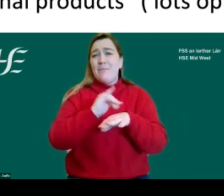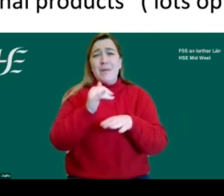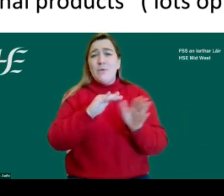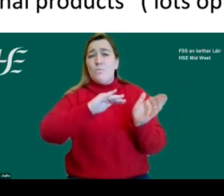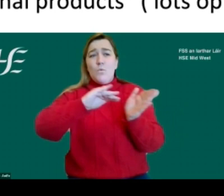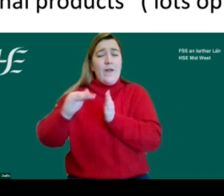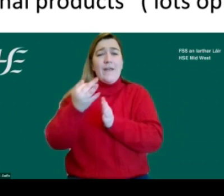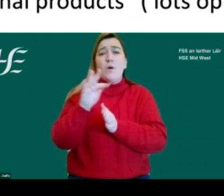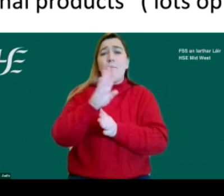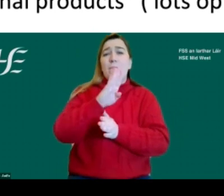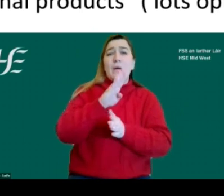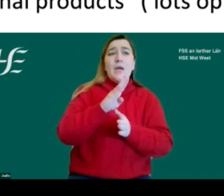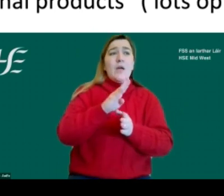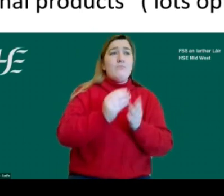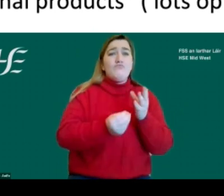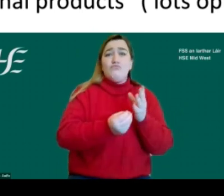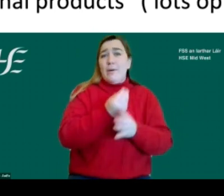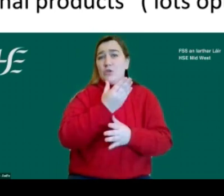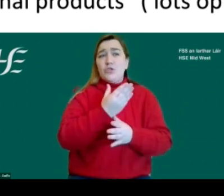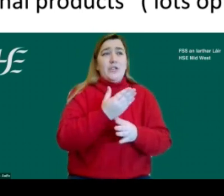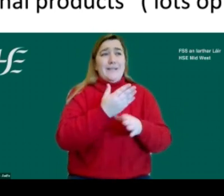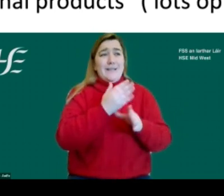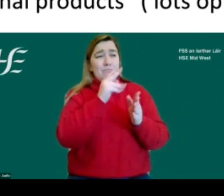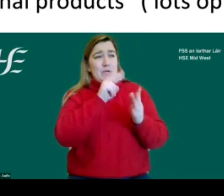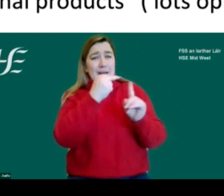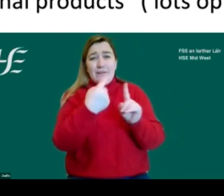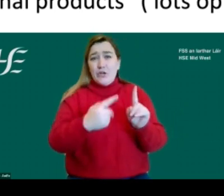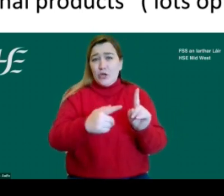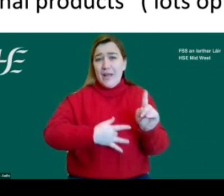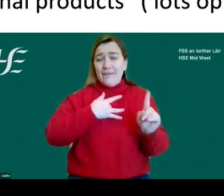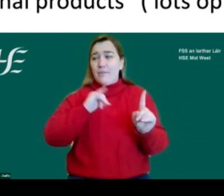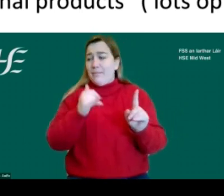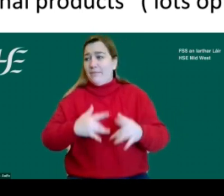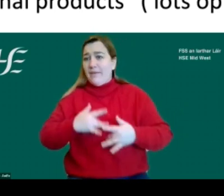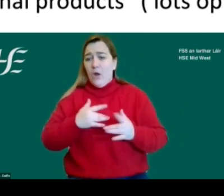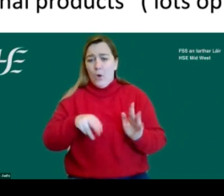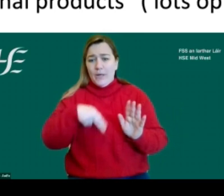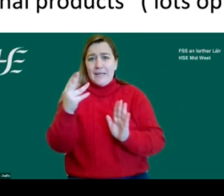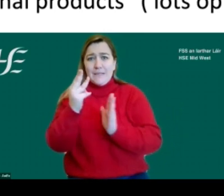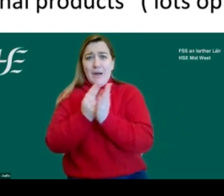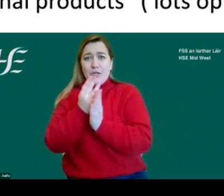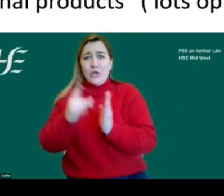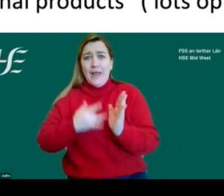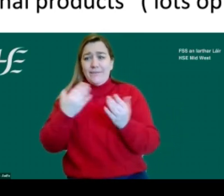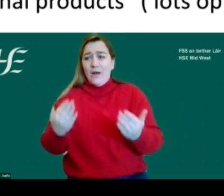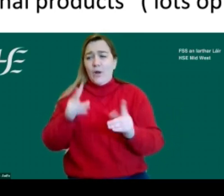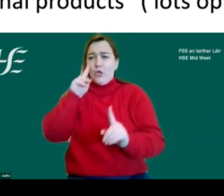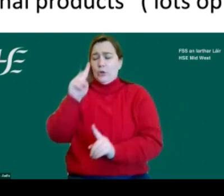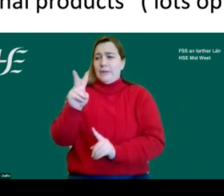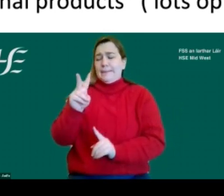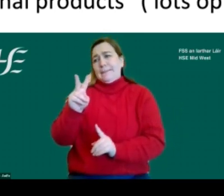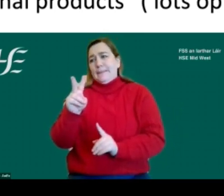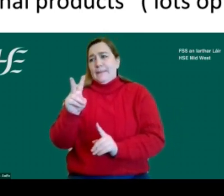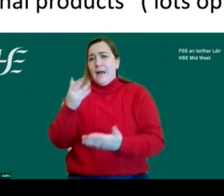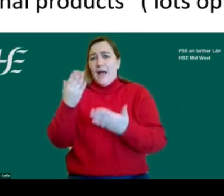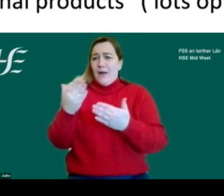reproduction to the post-reproductive part of your life. And that can make you really look at your life in a very in a way that